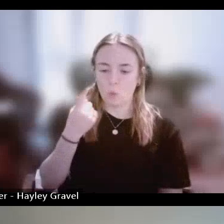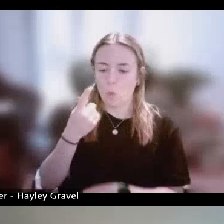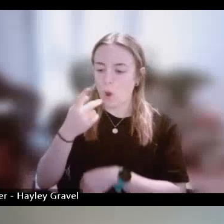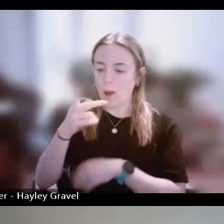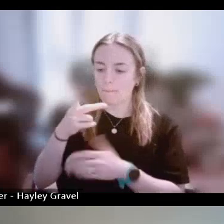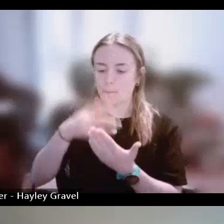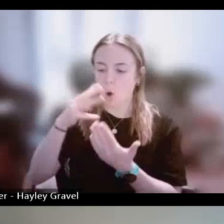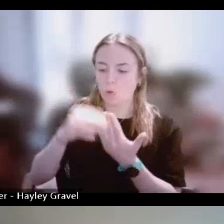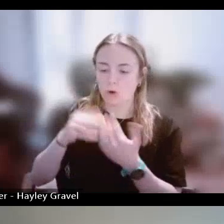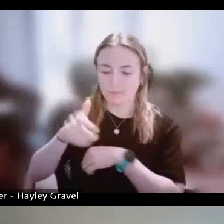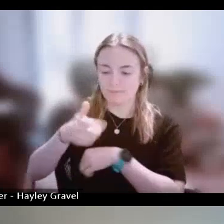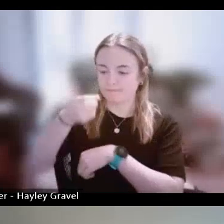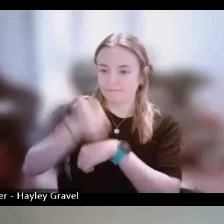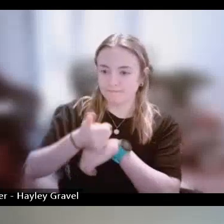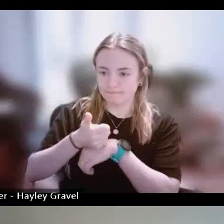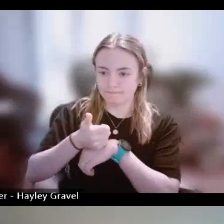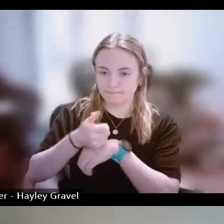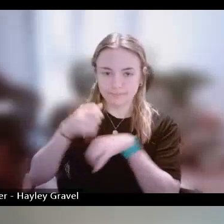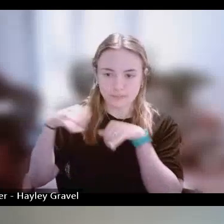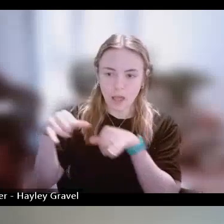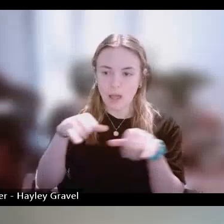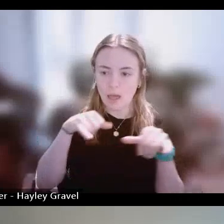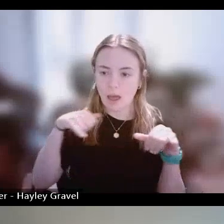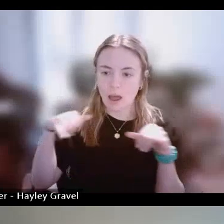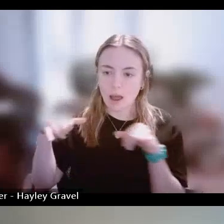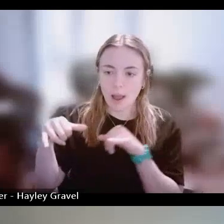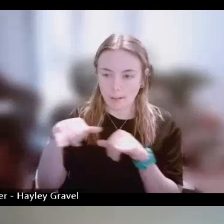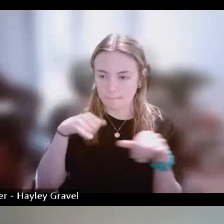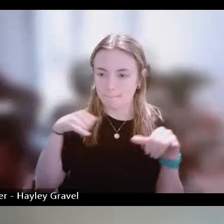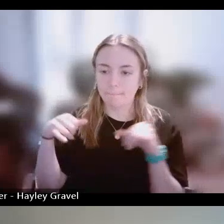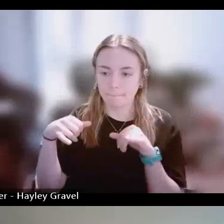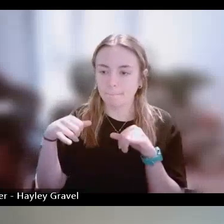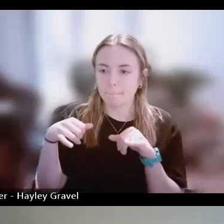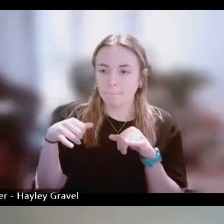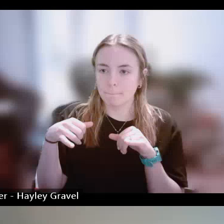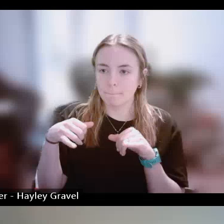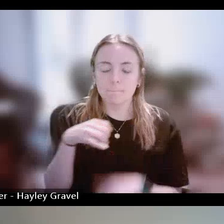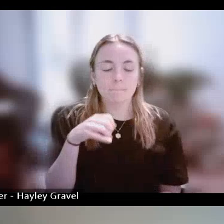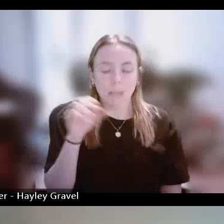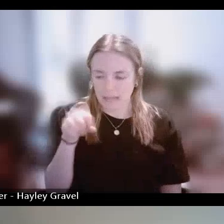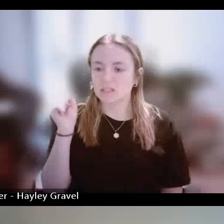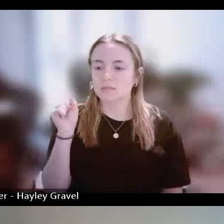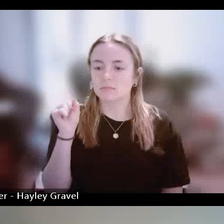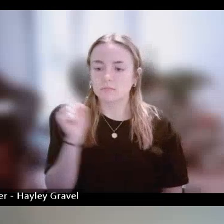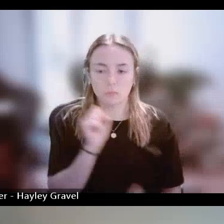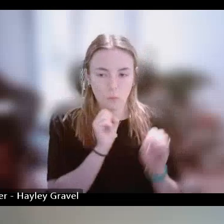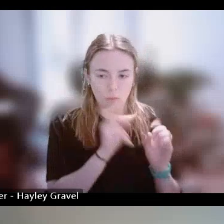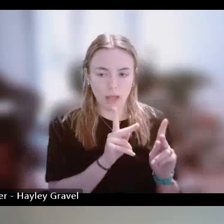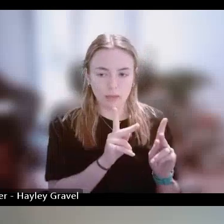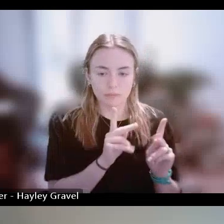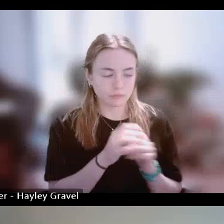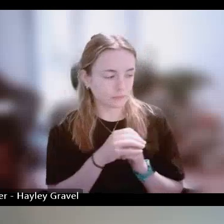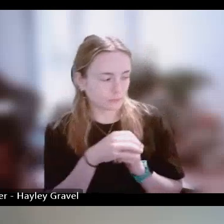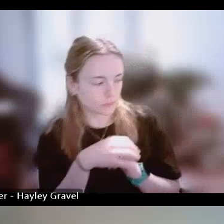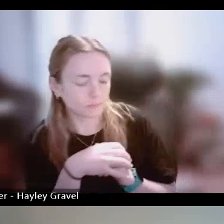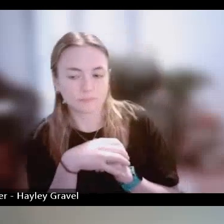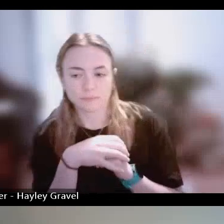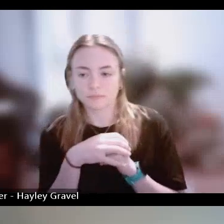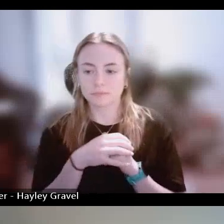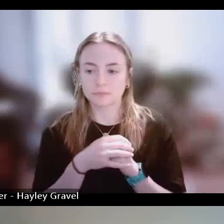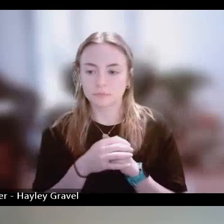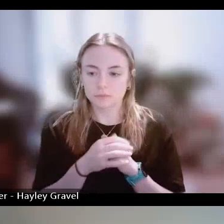need to utilize. Yeah, yes. Okay, so I'm gonna